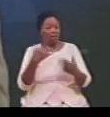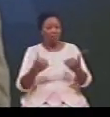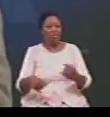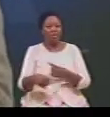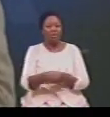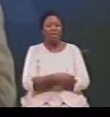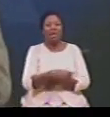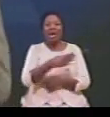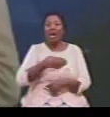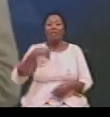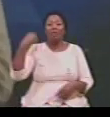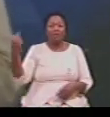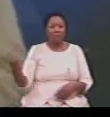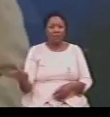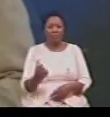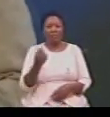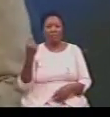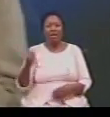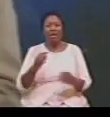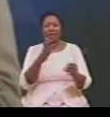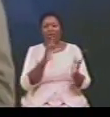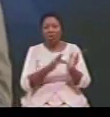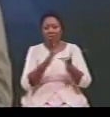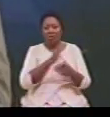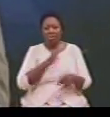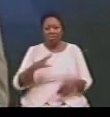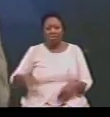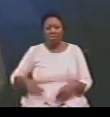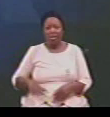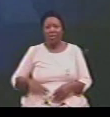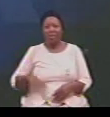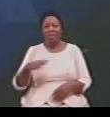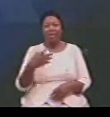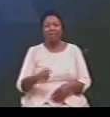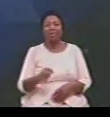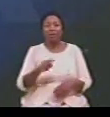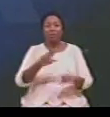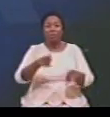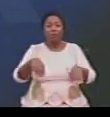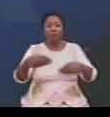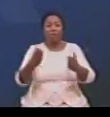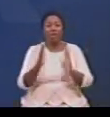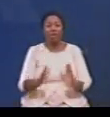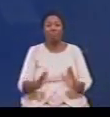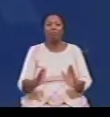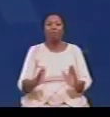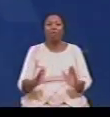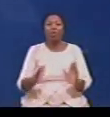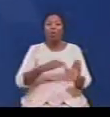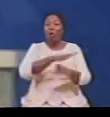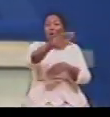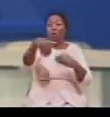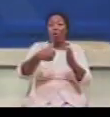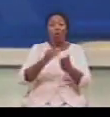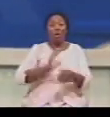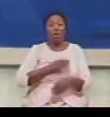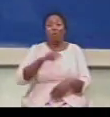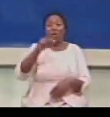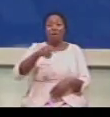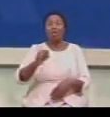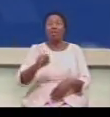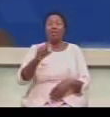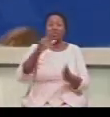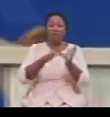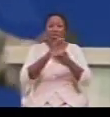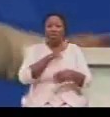today and forever. Jesus Christ, the provider, all our needs he